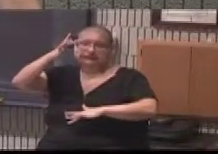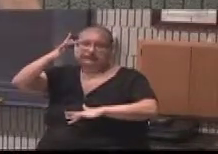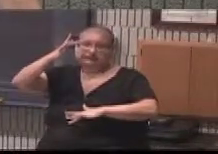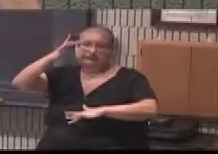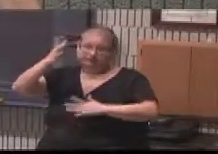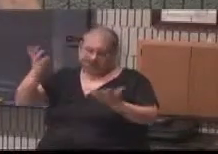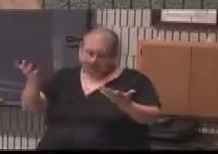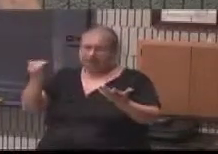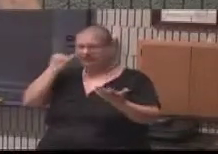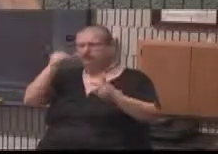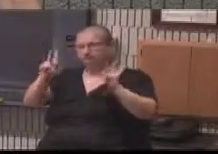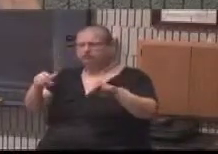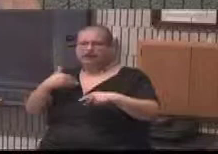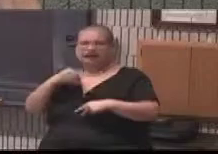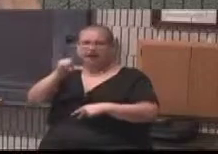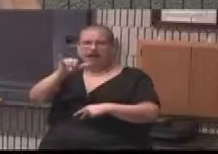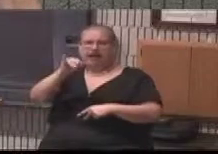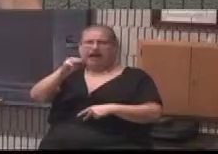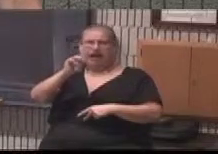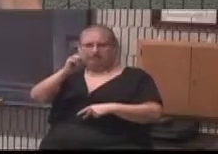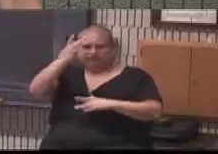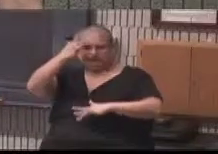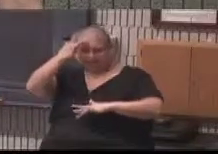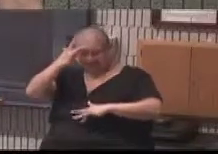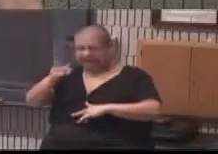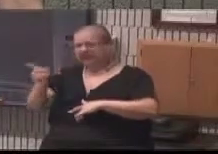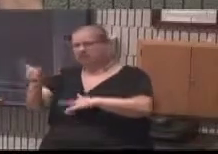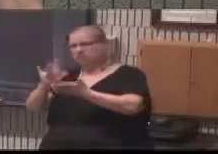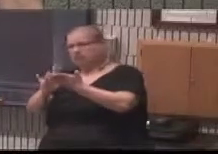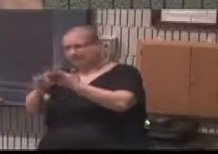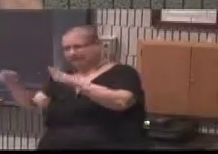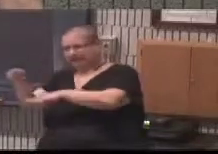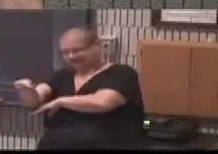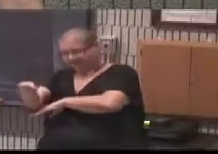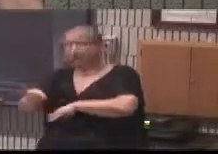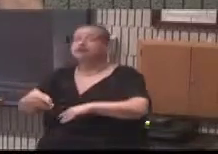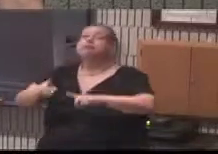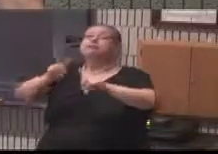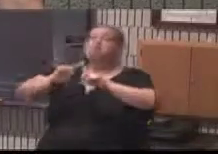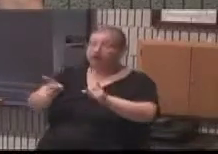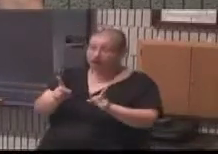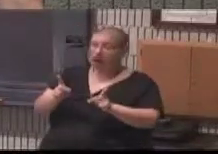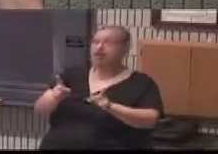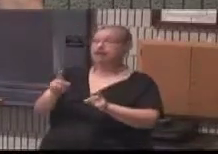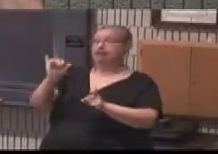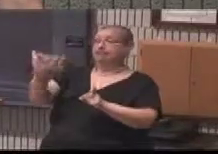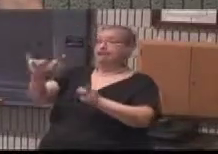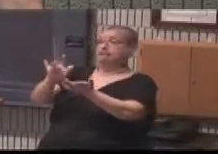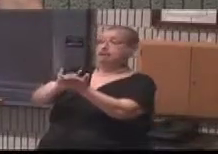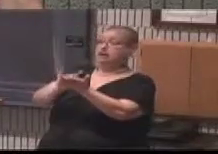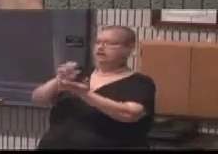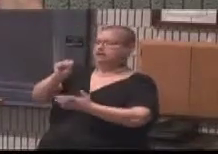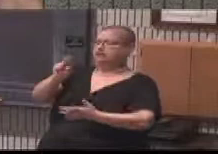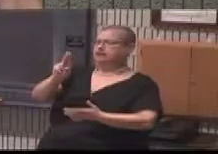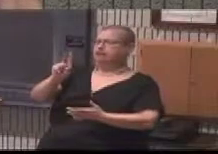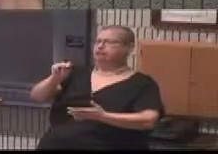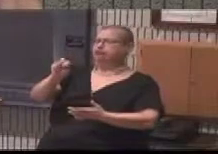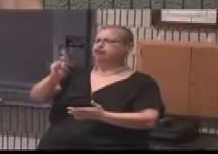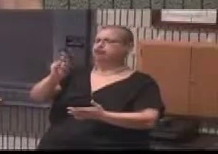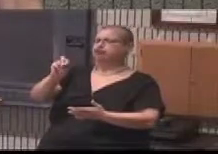extended cases of Lyme disease. This was different, though, because in studies, ceftriaxone was shown to